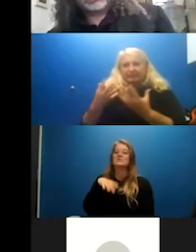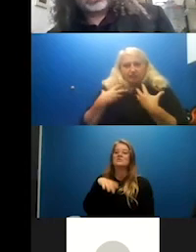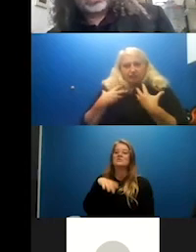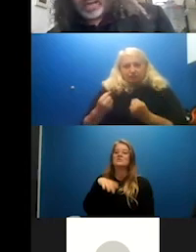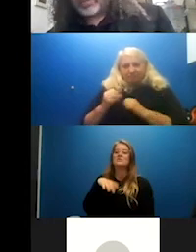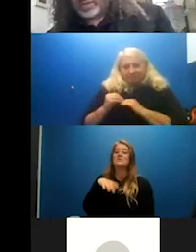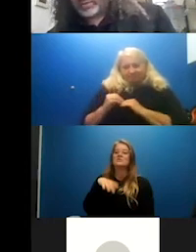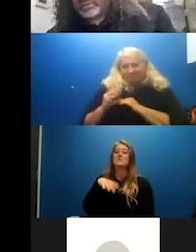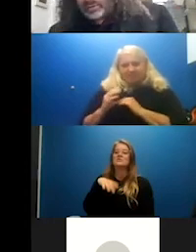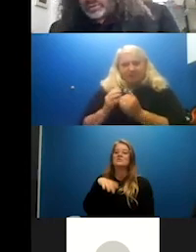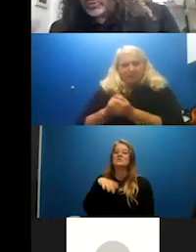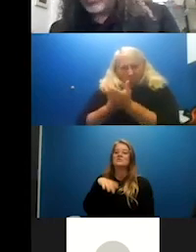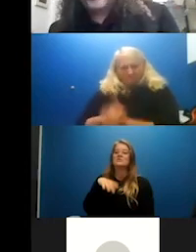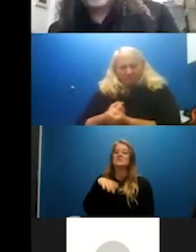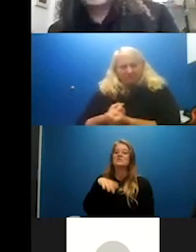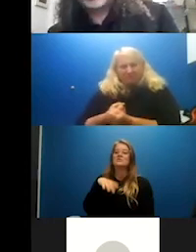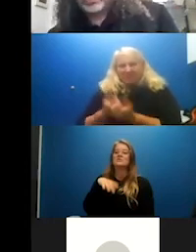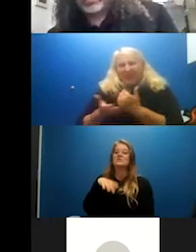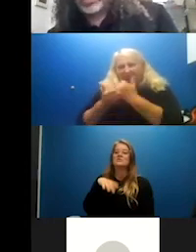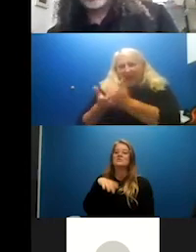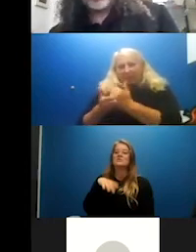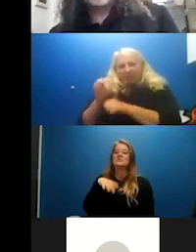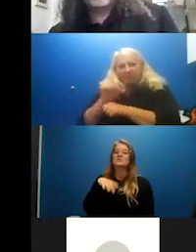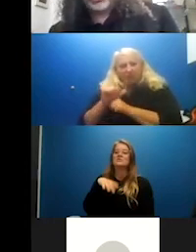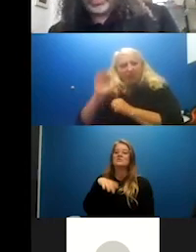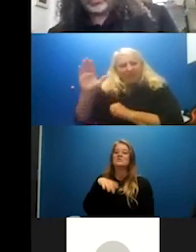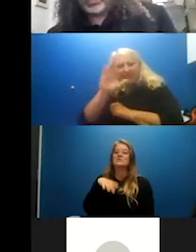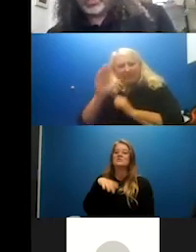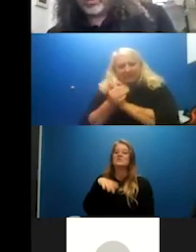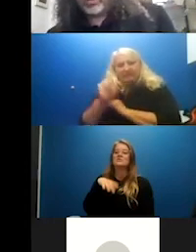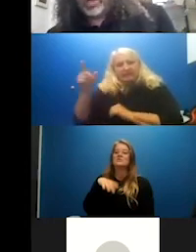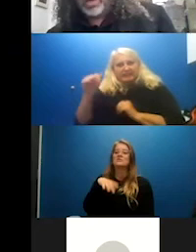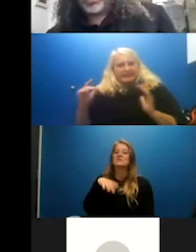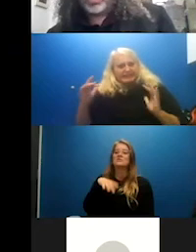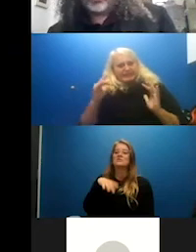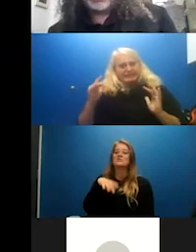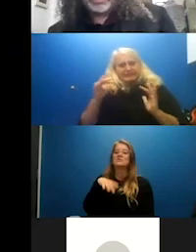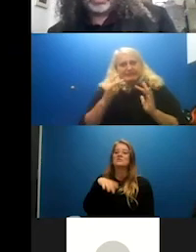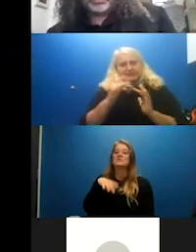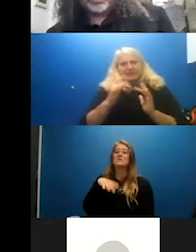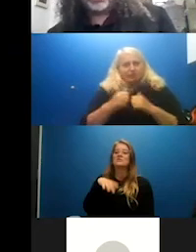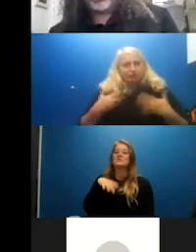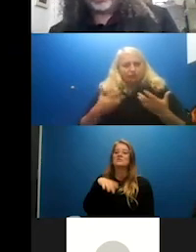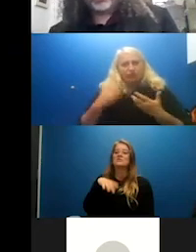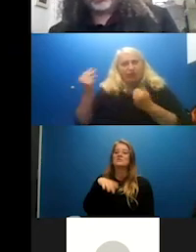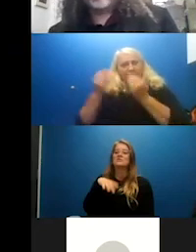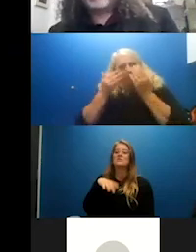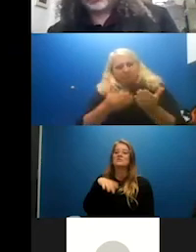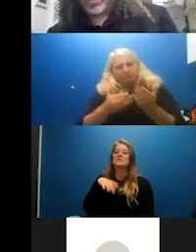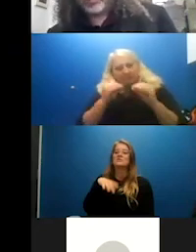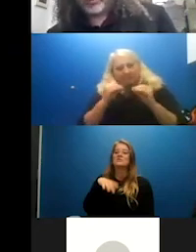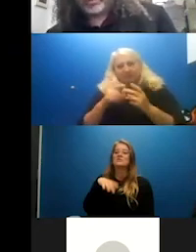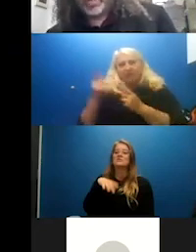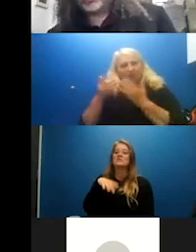and develop and work on the skills so they could reach out to the youth and offer the teachings and offer the support they were meant